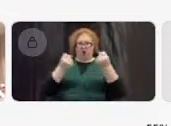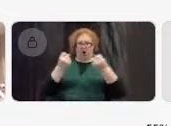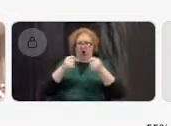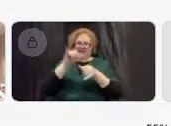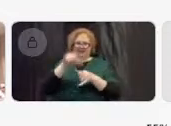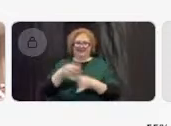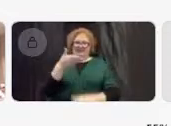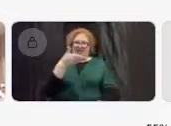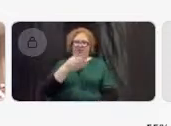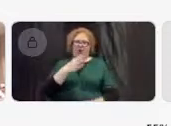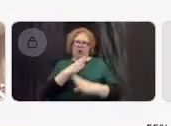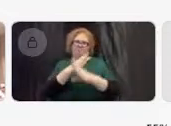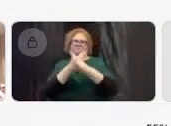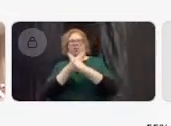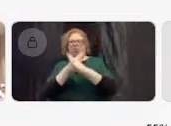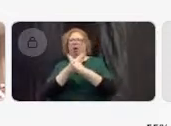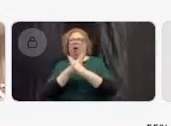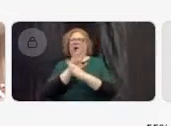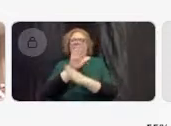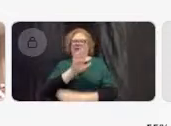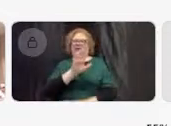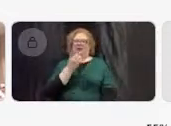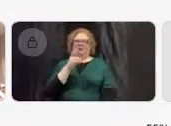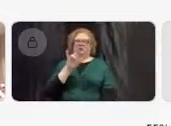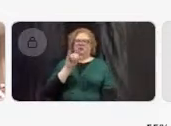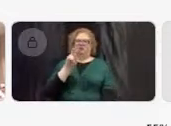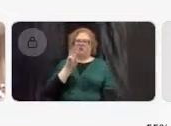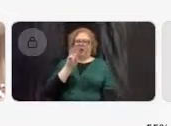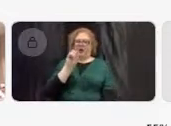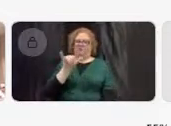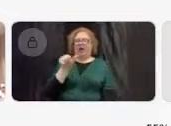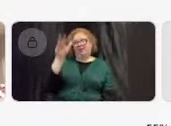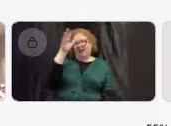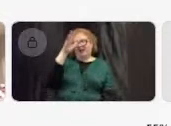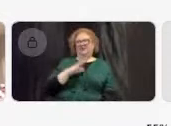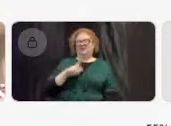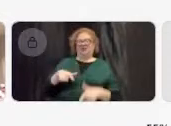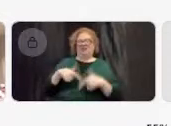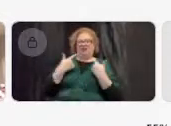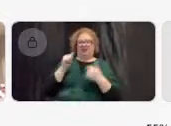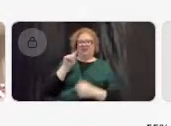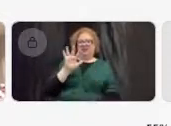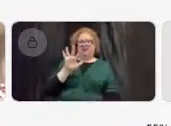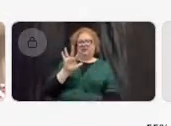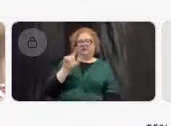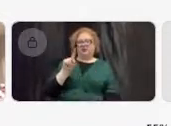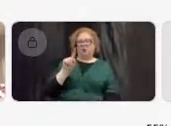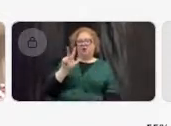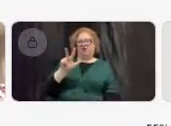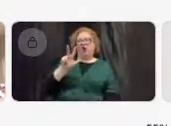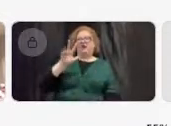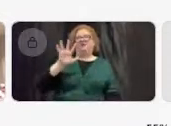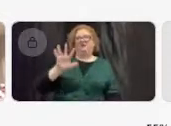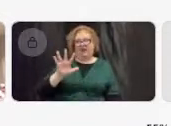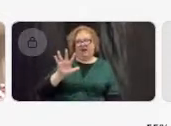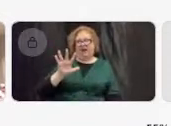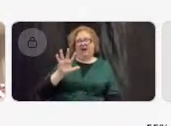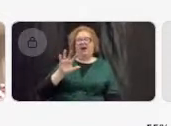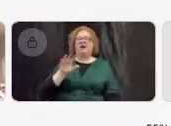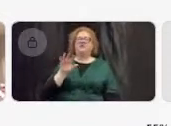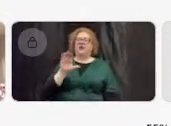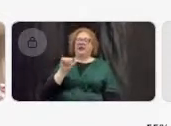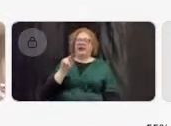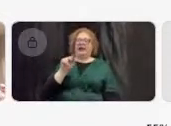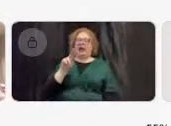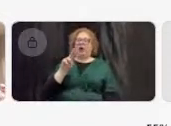at 5135 Cantrell, just next door. And the property cannot